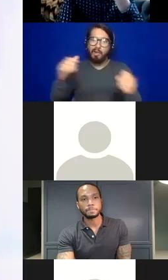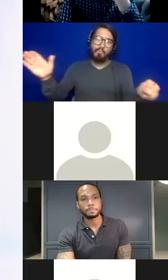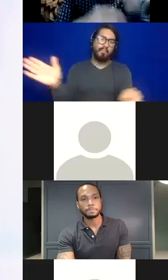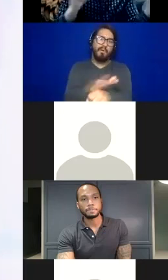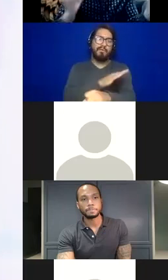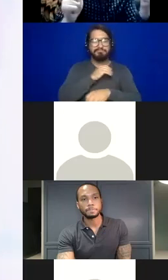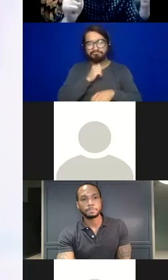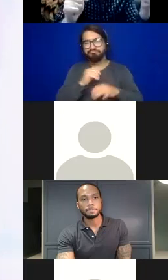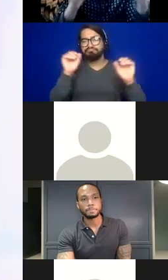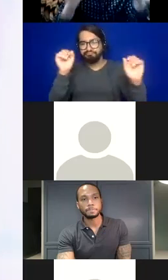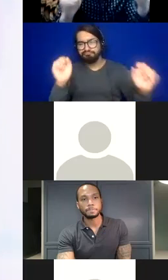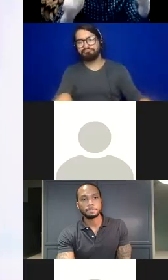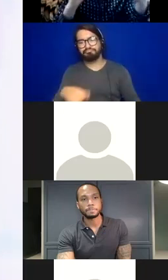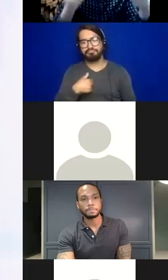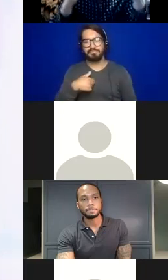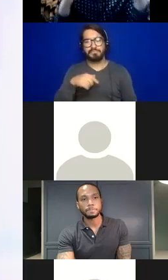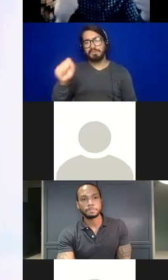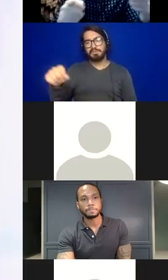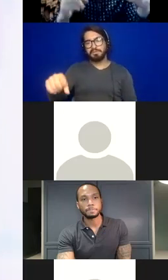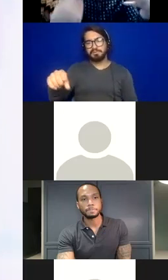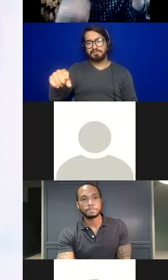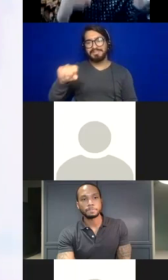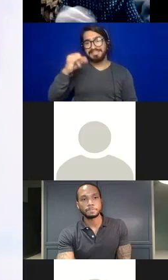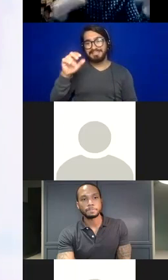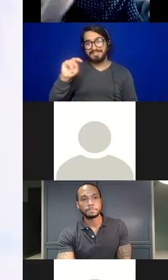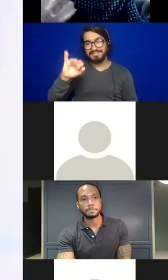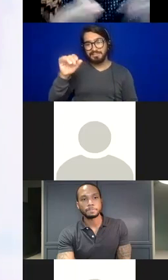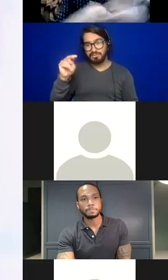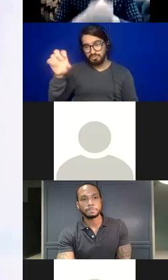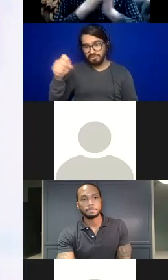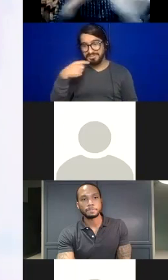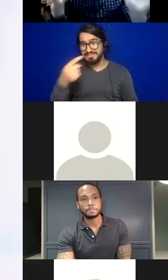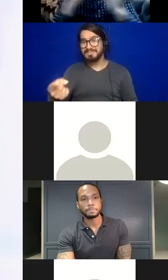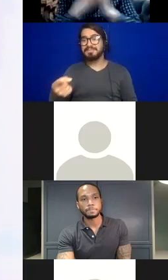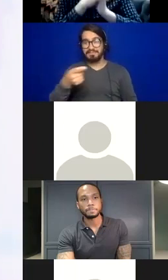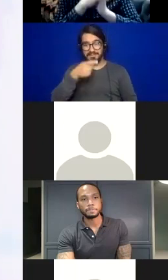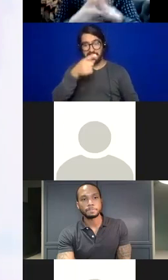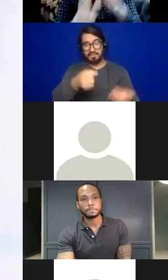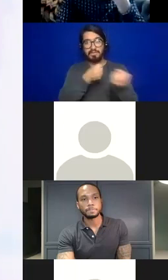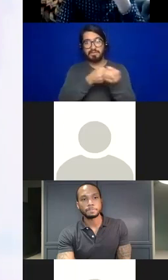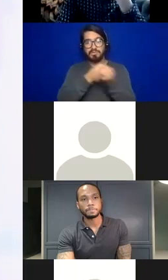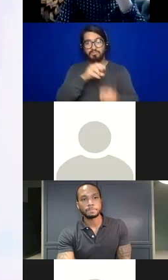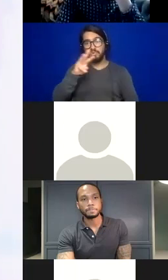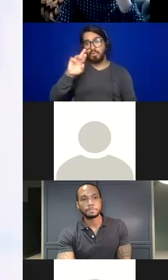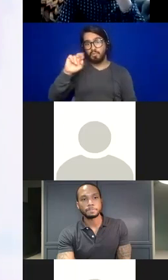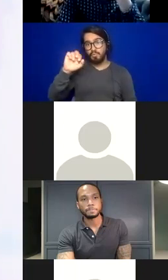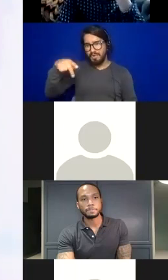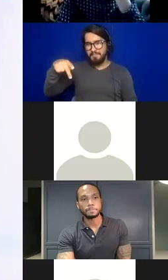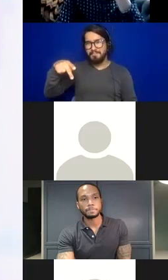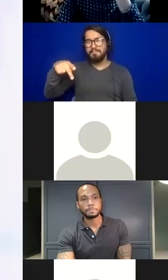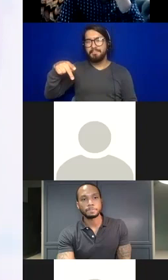Yes, RAP, Jen Jones, awesome. Jen Jones mentioned that I am a huge advocate for RAP. And so that's what I'm about to talk